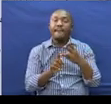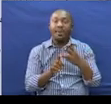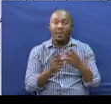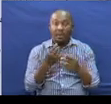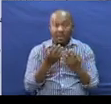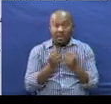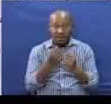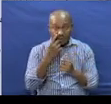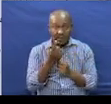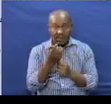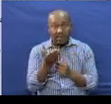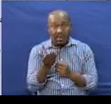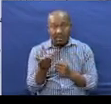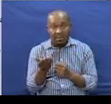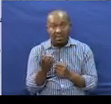other